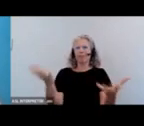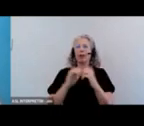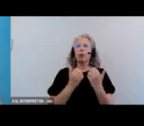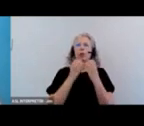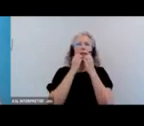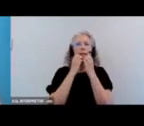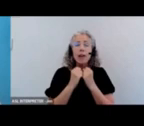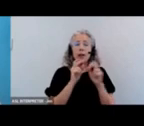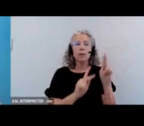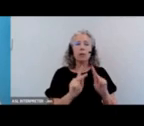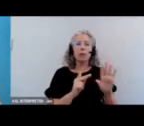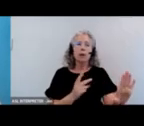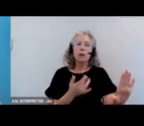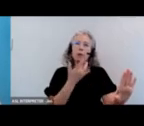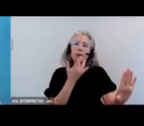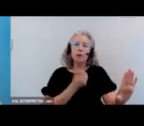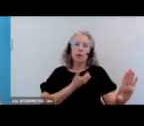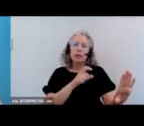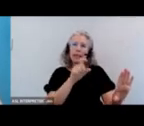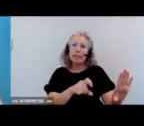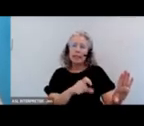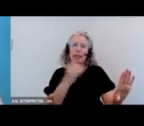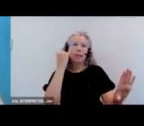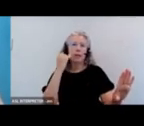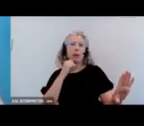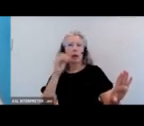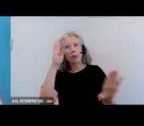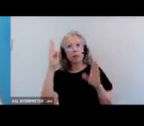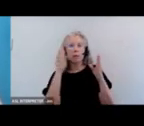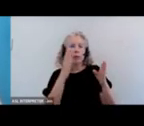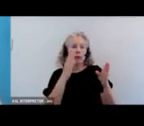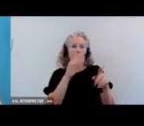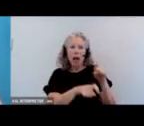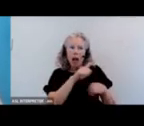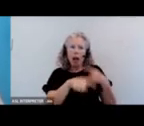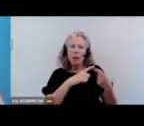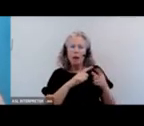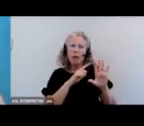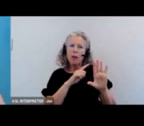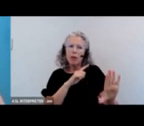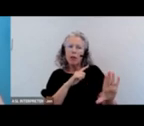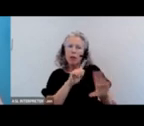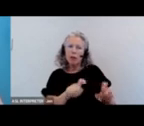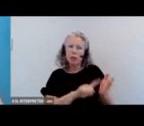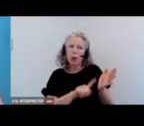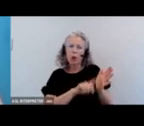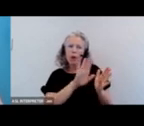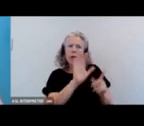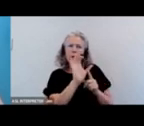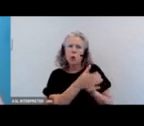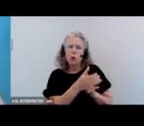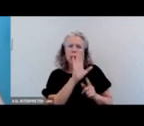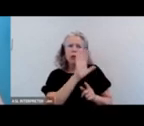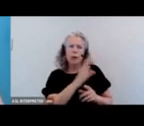value people's preferences, express needs, et cetera, if you're not paying attention to and asking them about and exploring their culture,